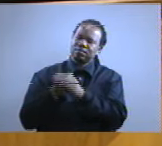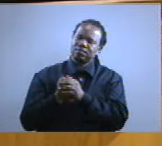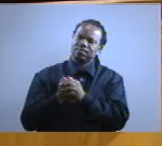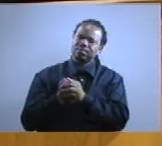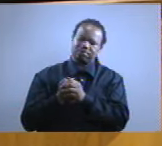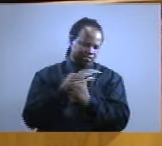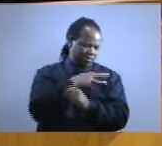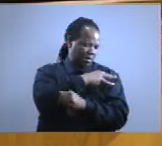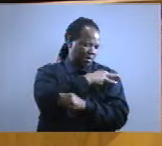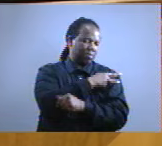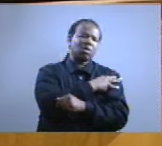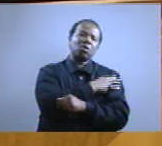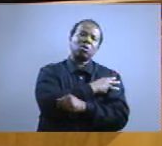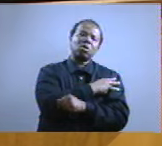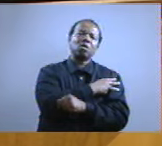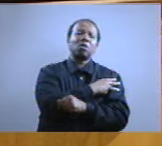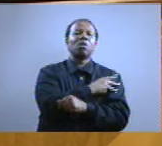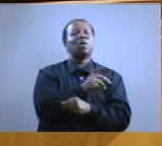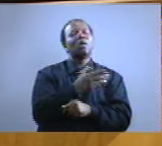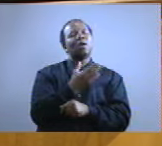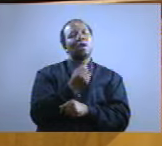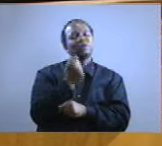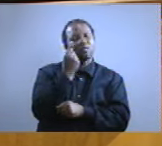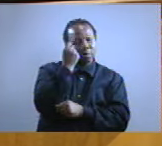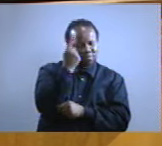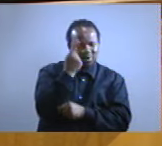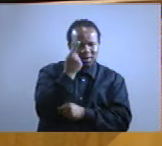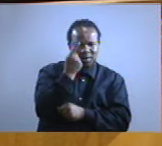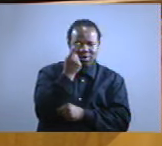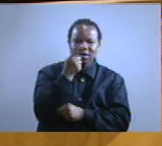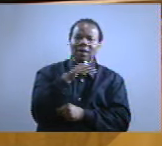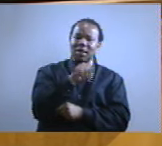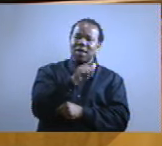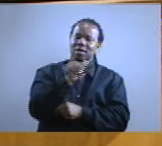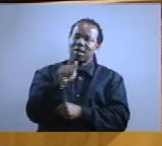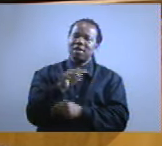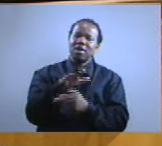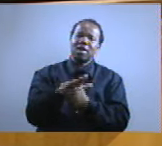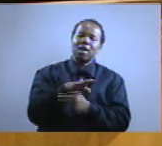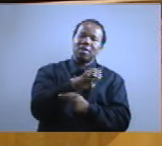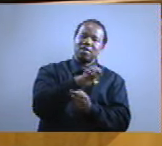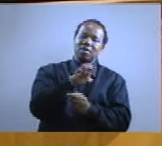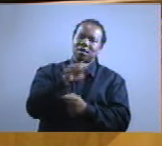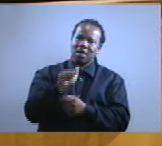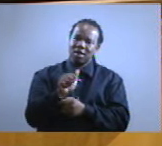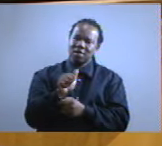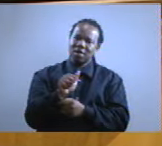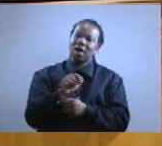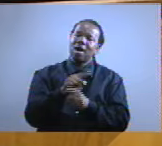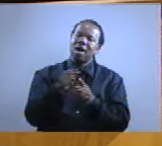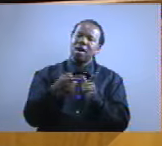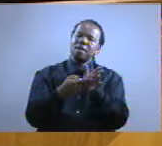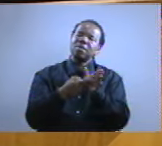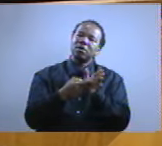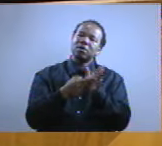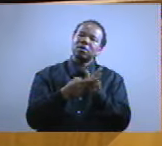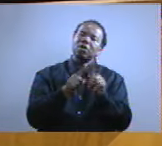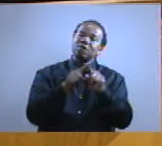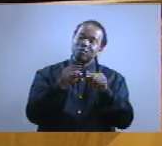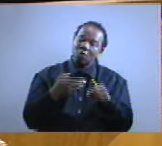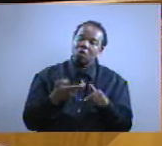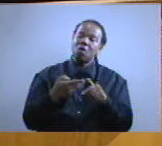encouraged to understand that employment equity and affirmative action are business and economic imperatives necessary for effective